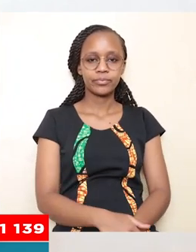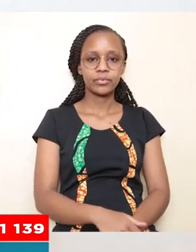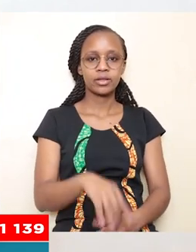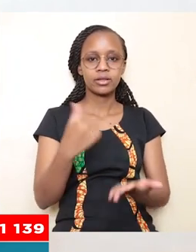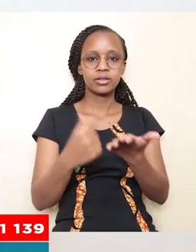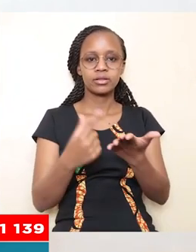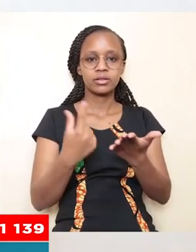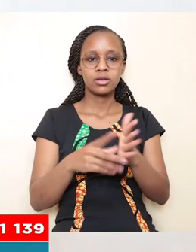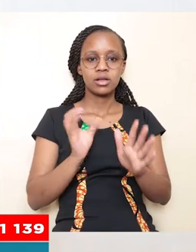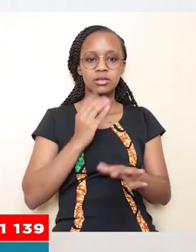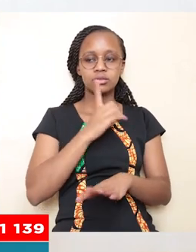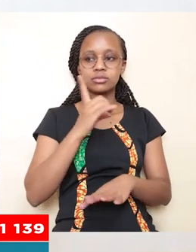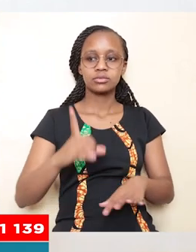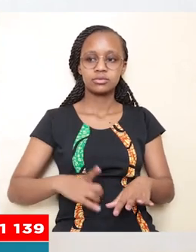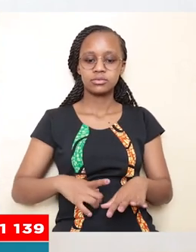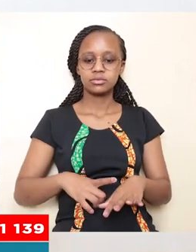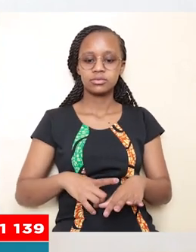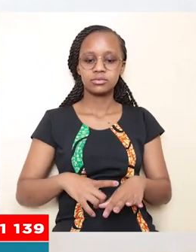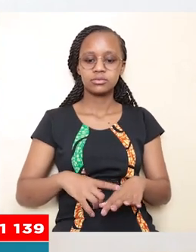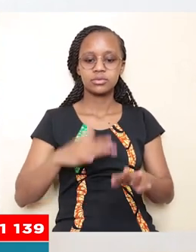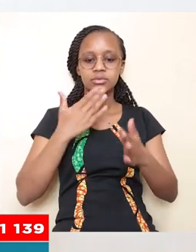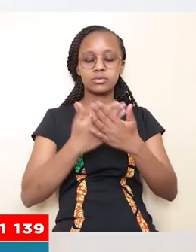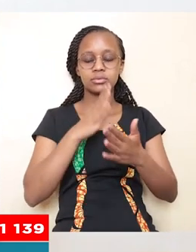The Gospel of our Lord.